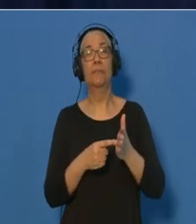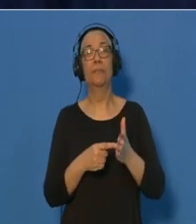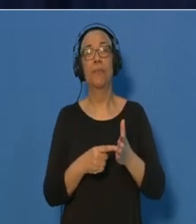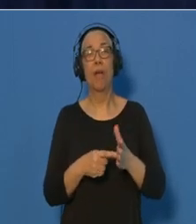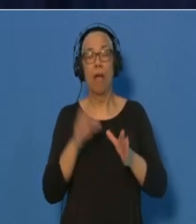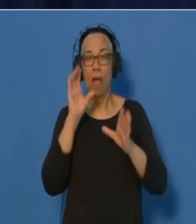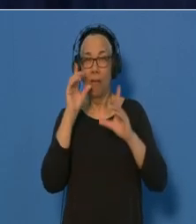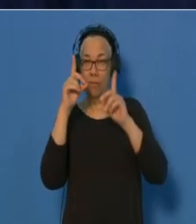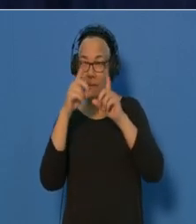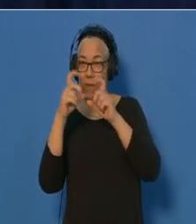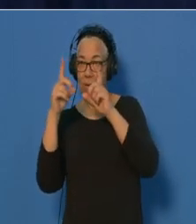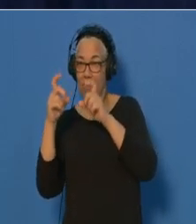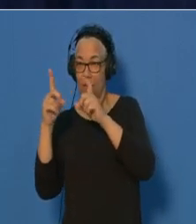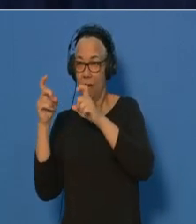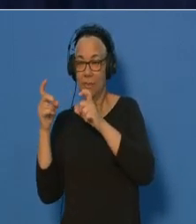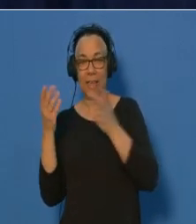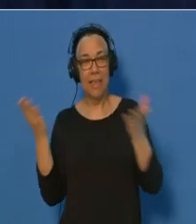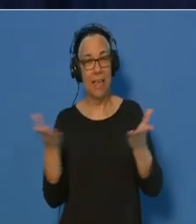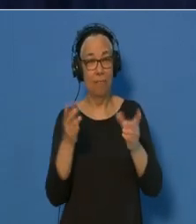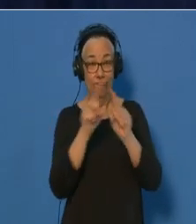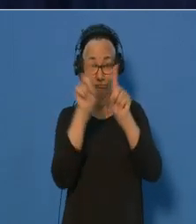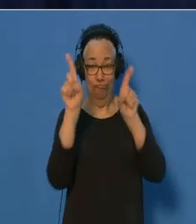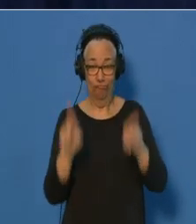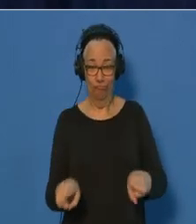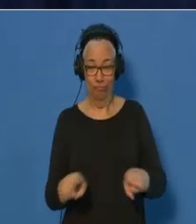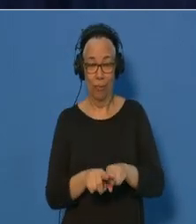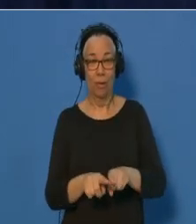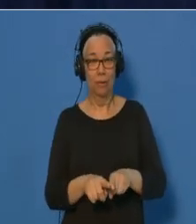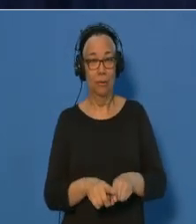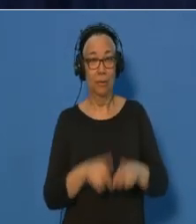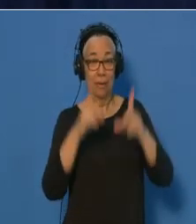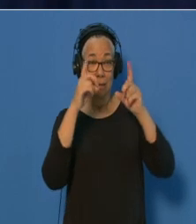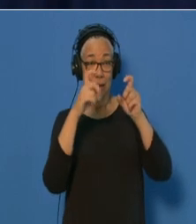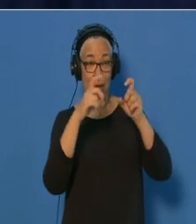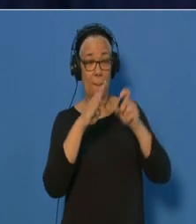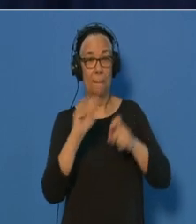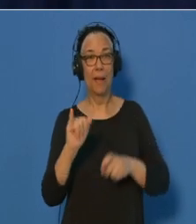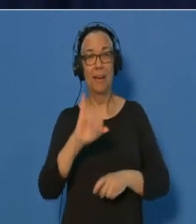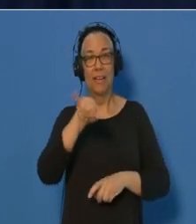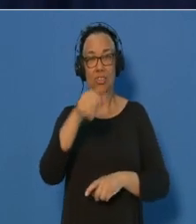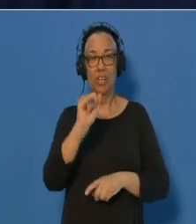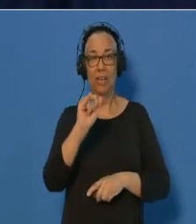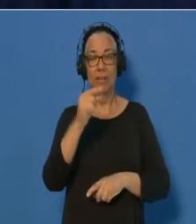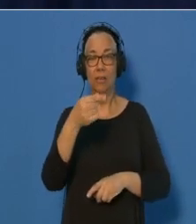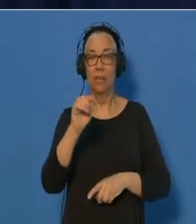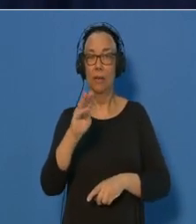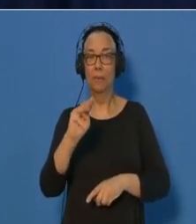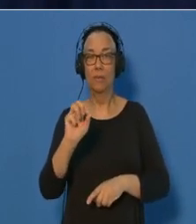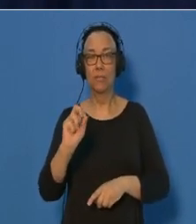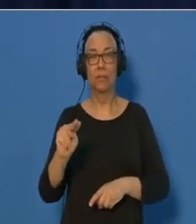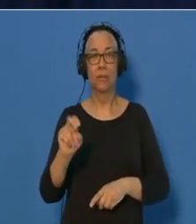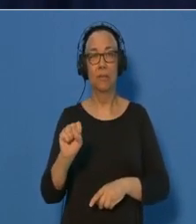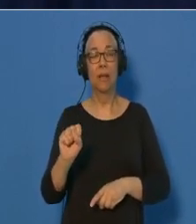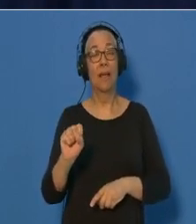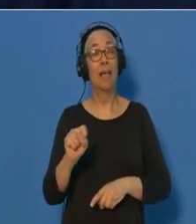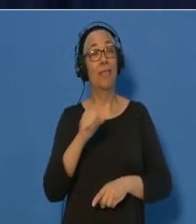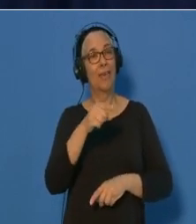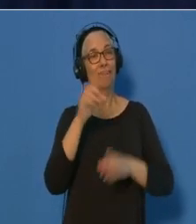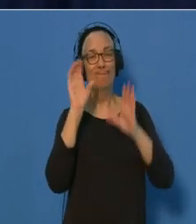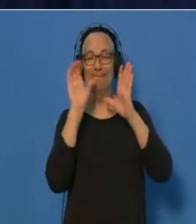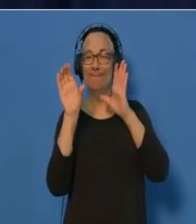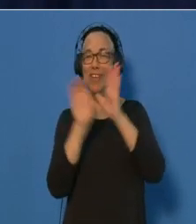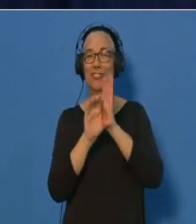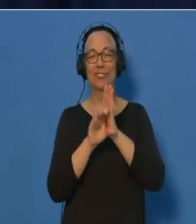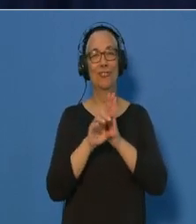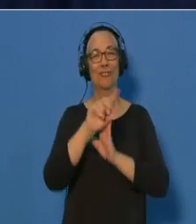conference set this evening. These pictures were taken by Jade Gibbons of Queendom Heights, and there are pictures of those